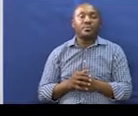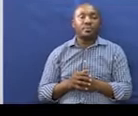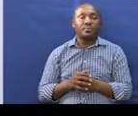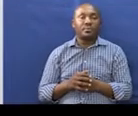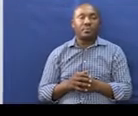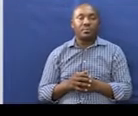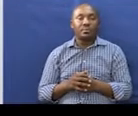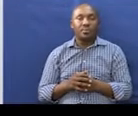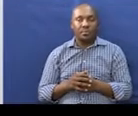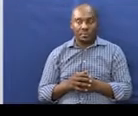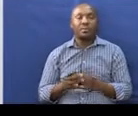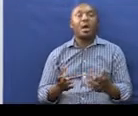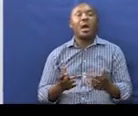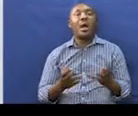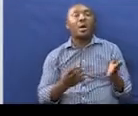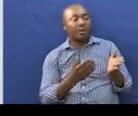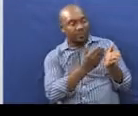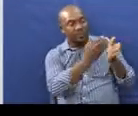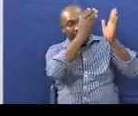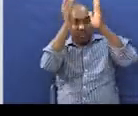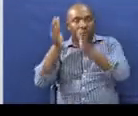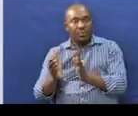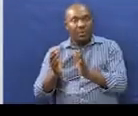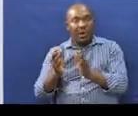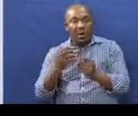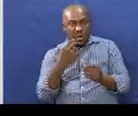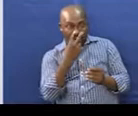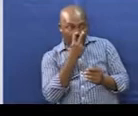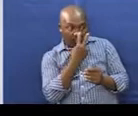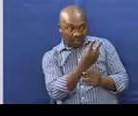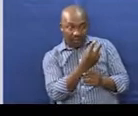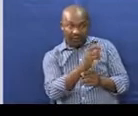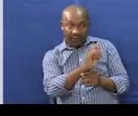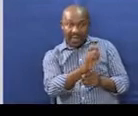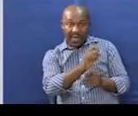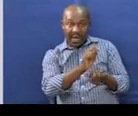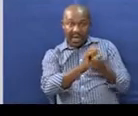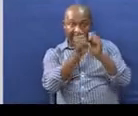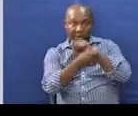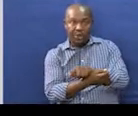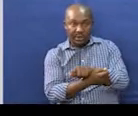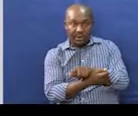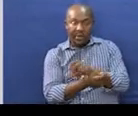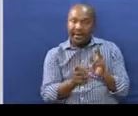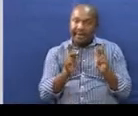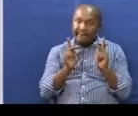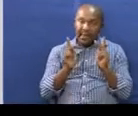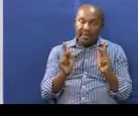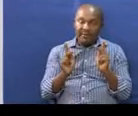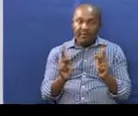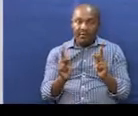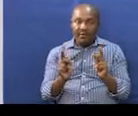Observe the color change. If the food sample contains starch,